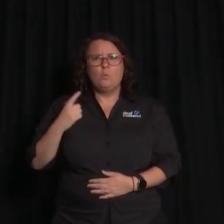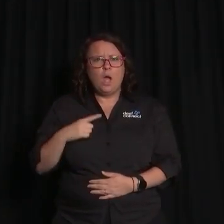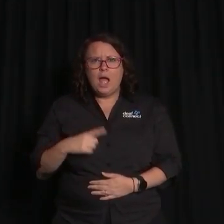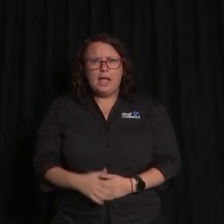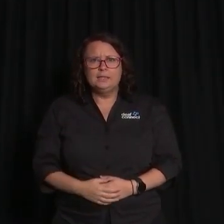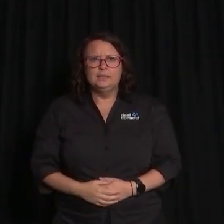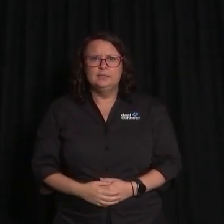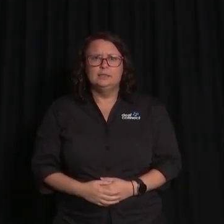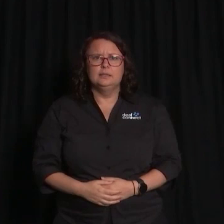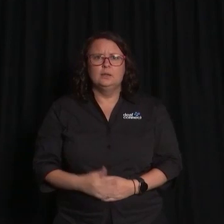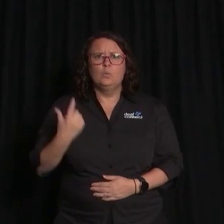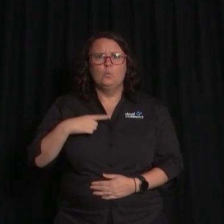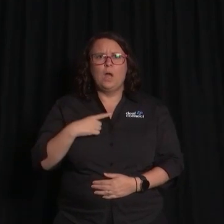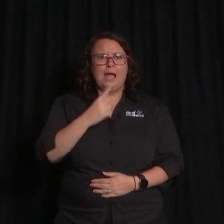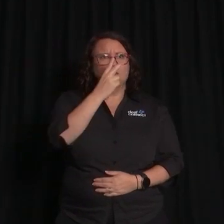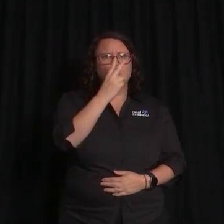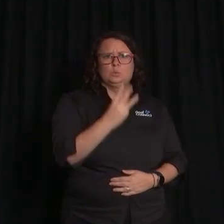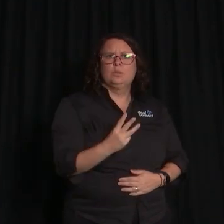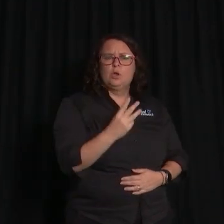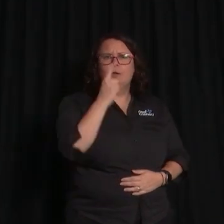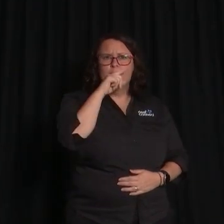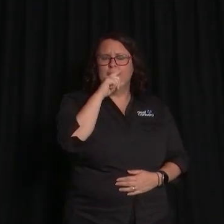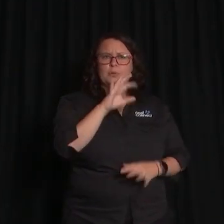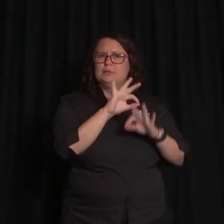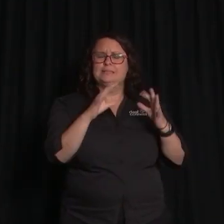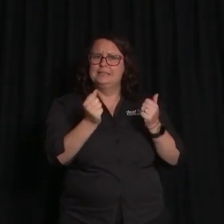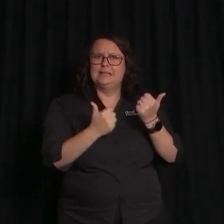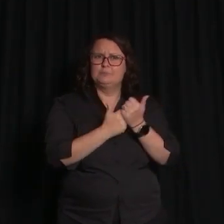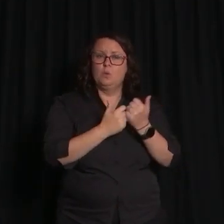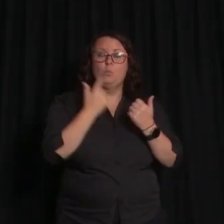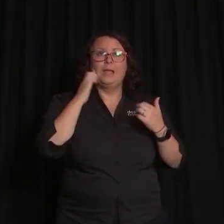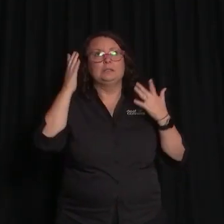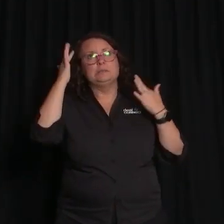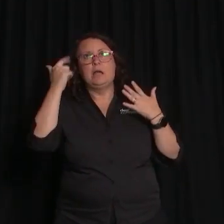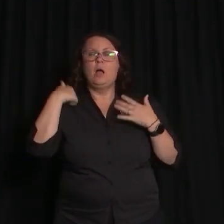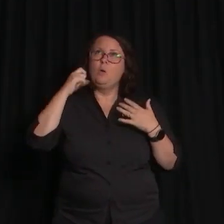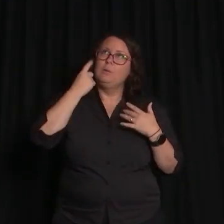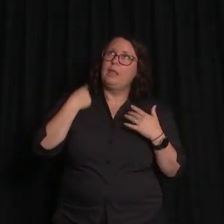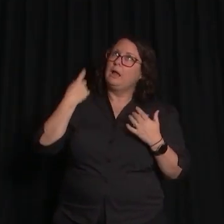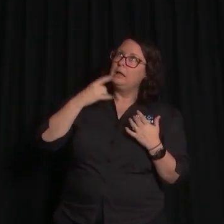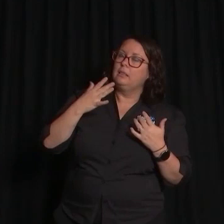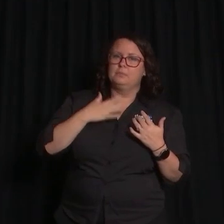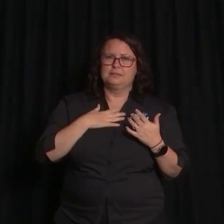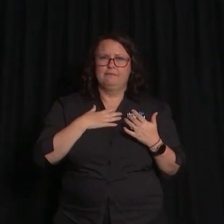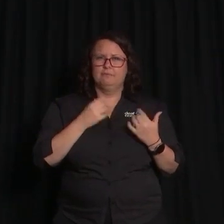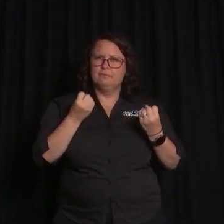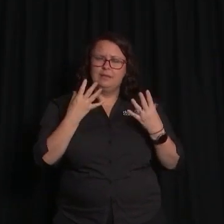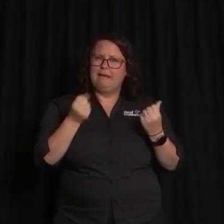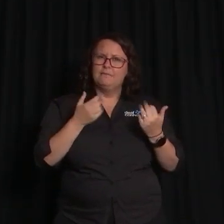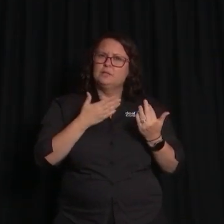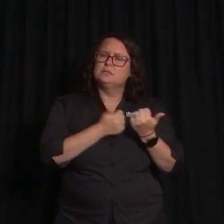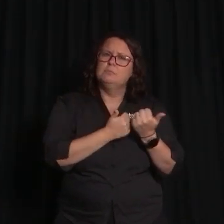those other 2/3 of the people experiencing such extreme distress access support